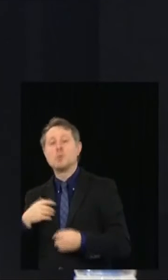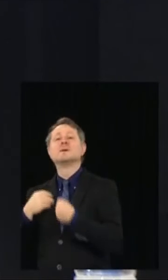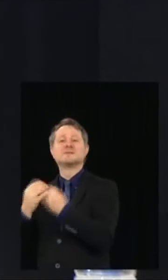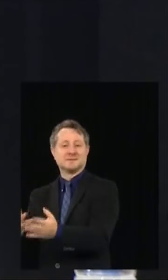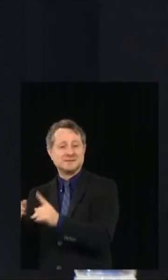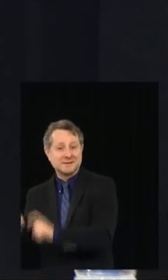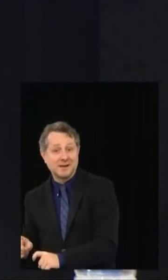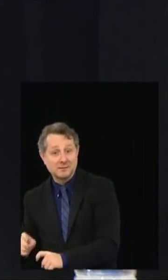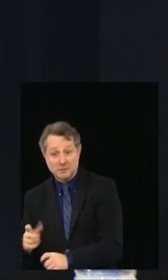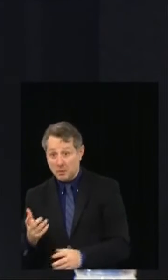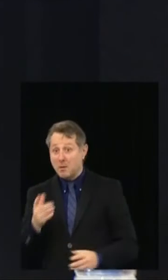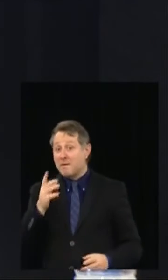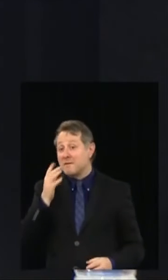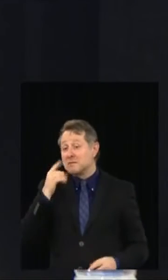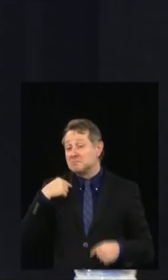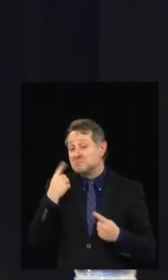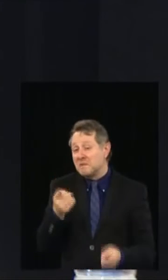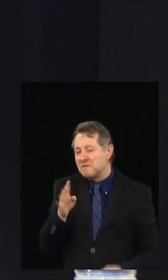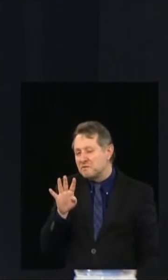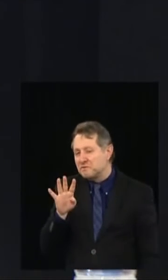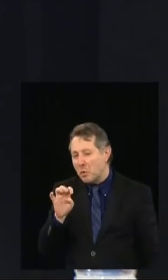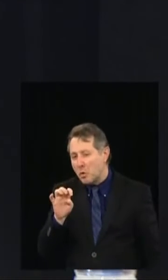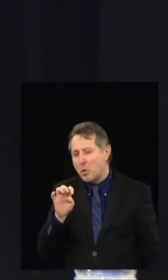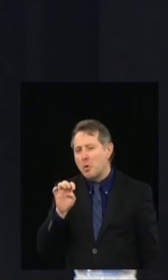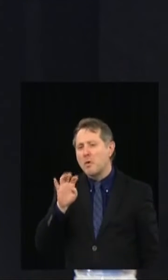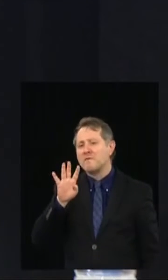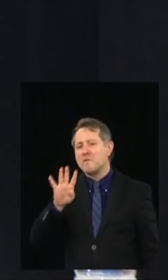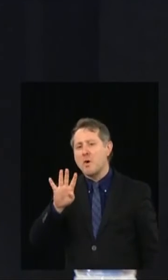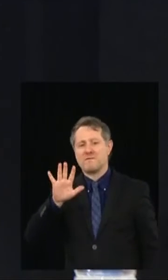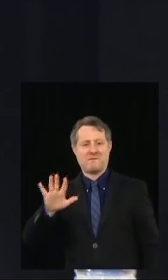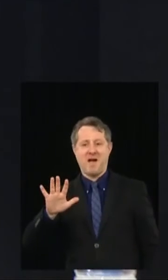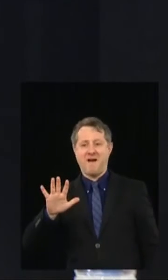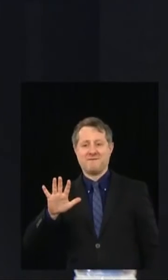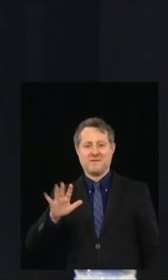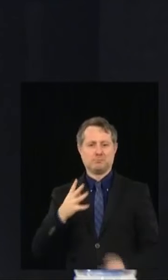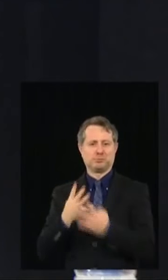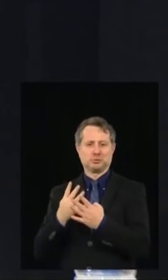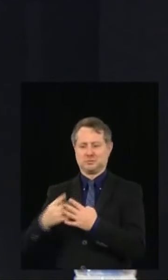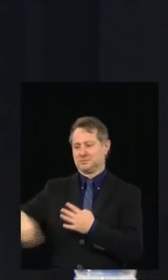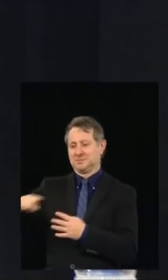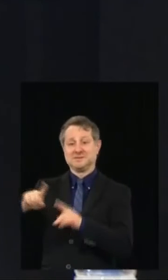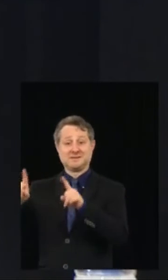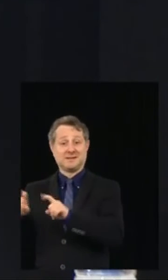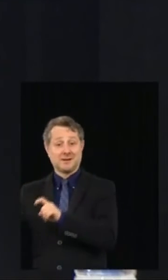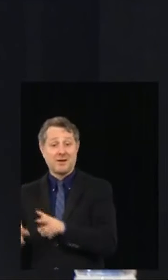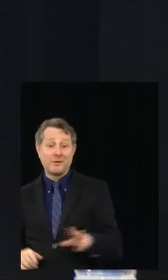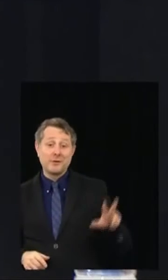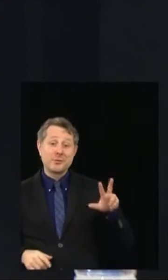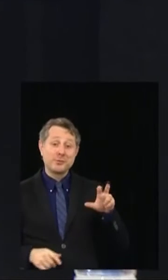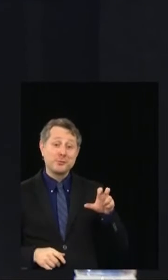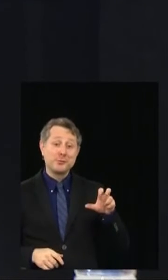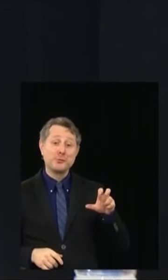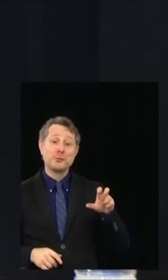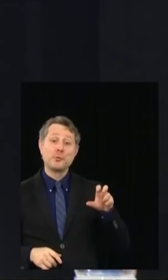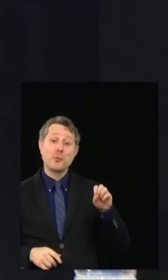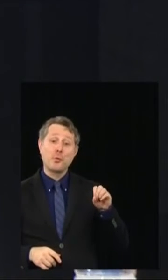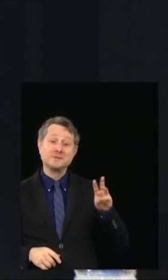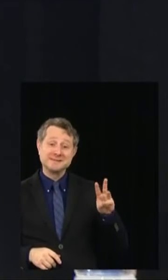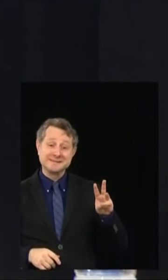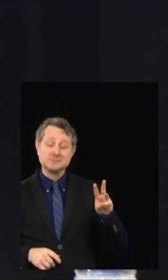who have tested positive within the prison system. 306 have recovered. We're monitoring 113. I don't know the